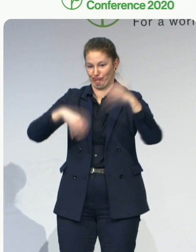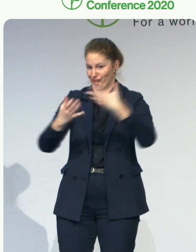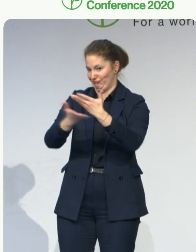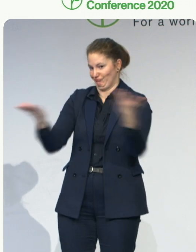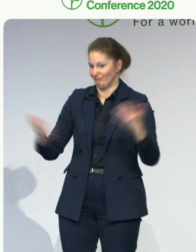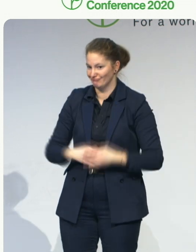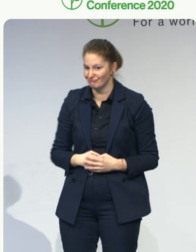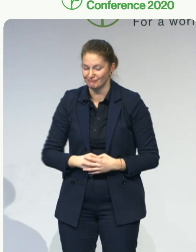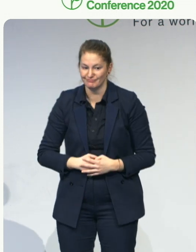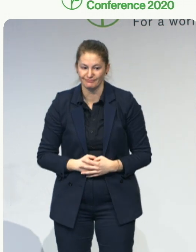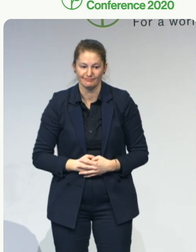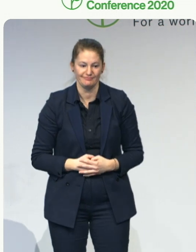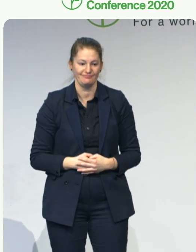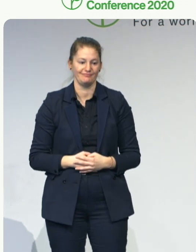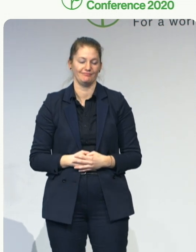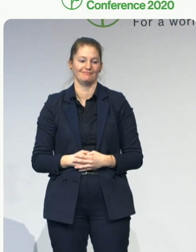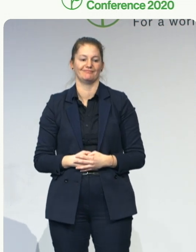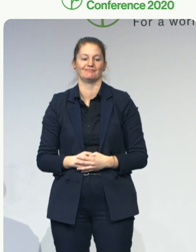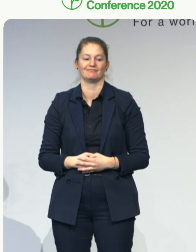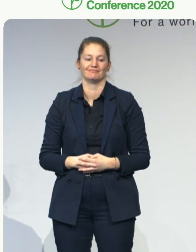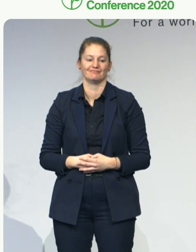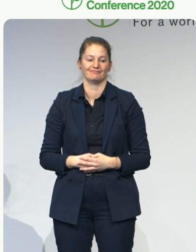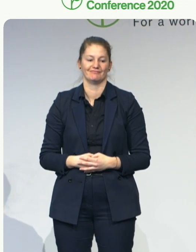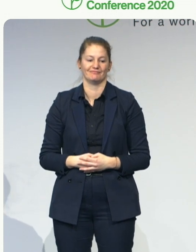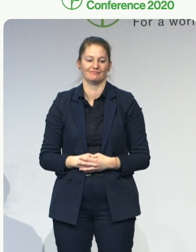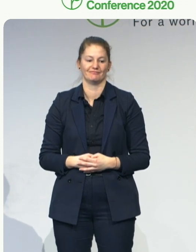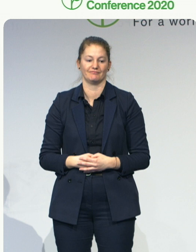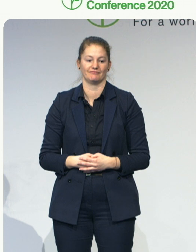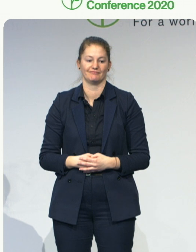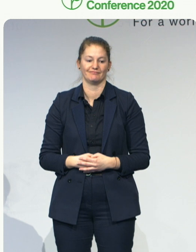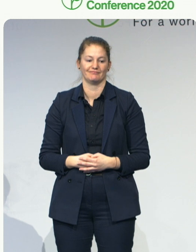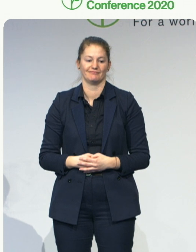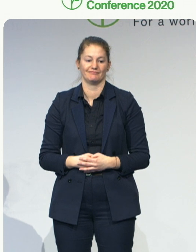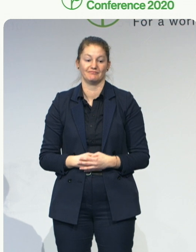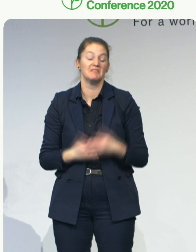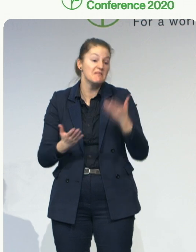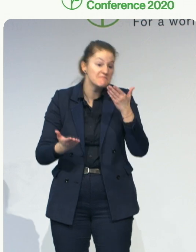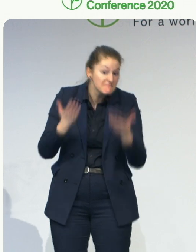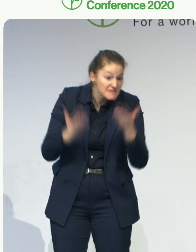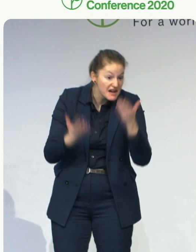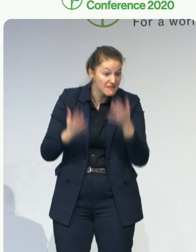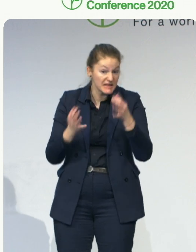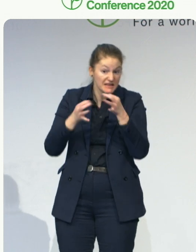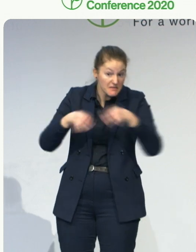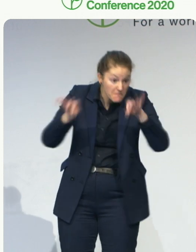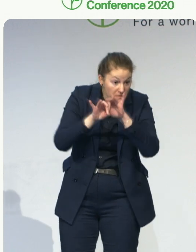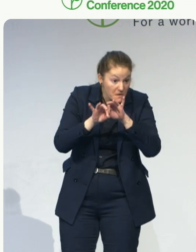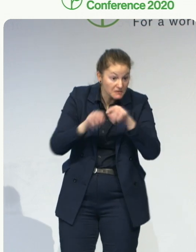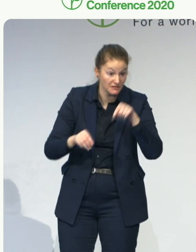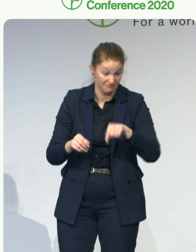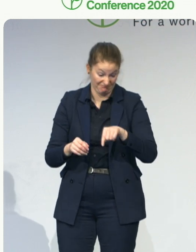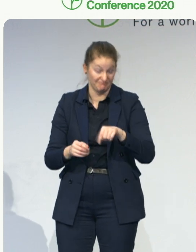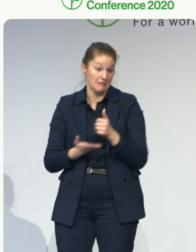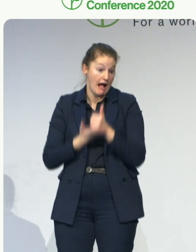Perhaps as importantly, it will also help us to measure the Zero project